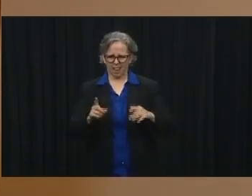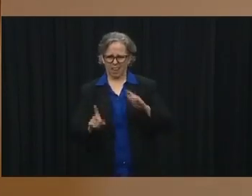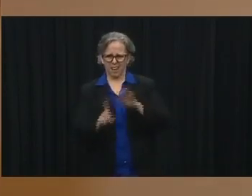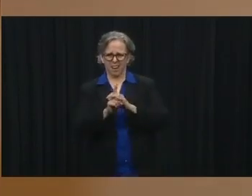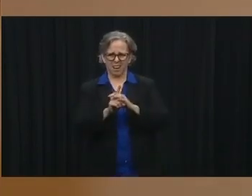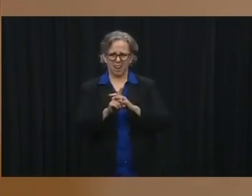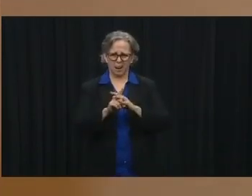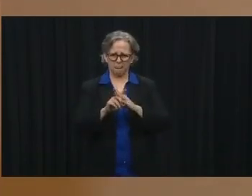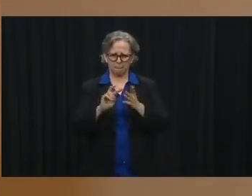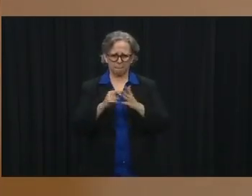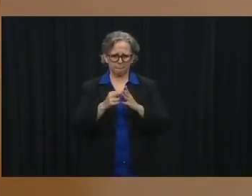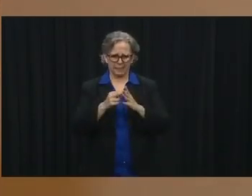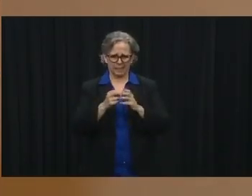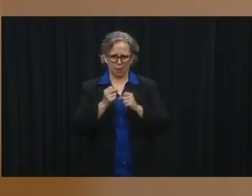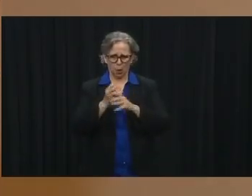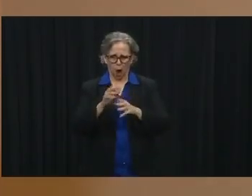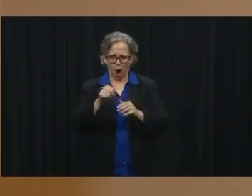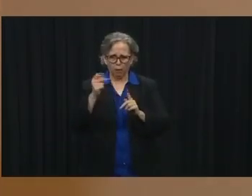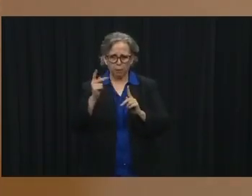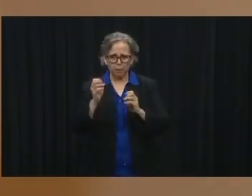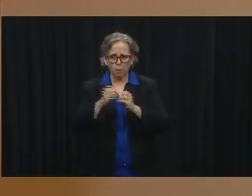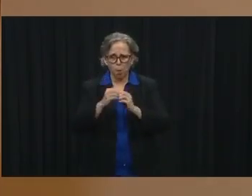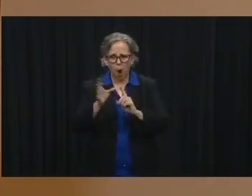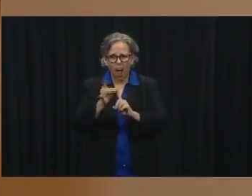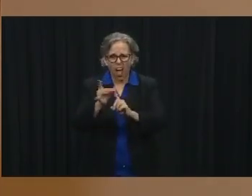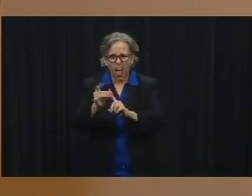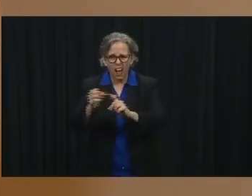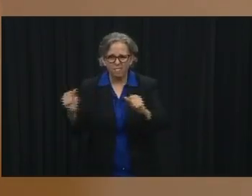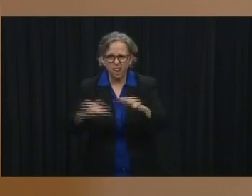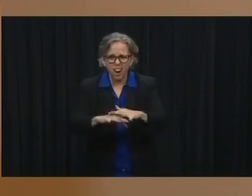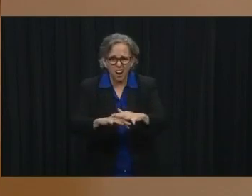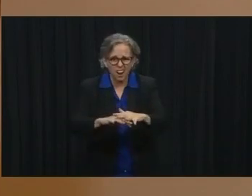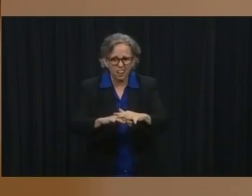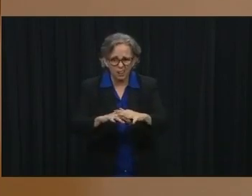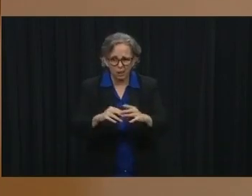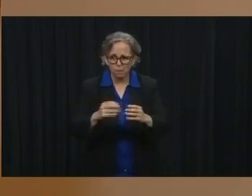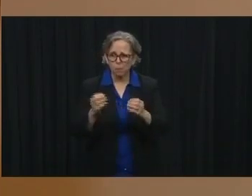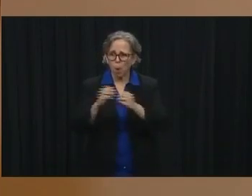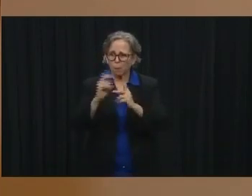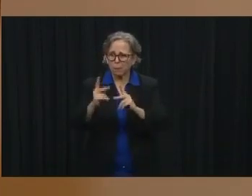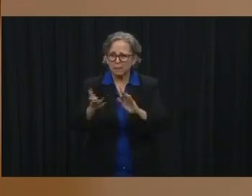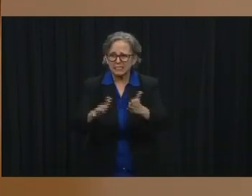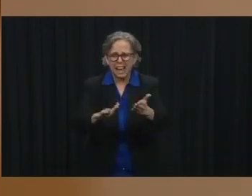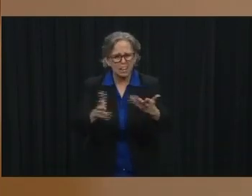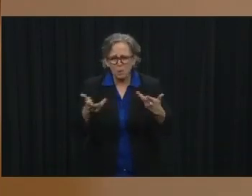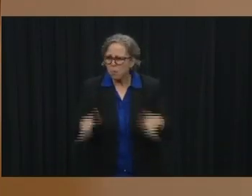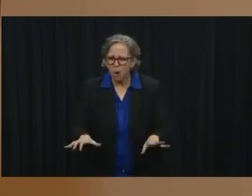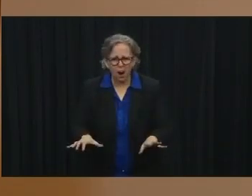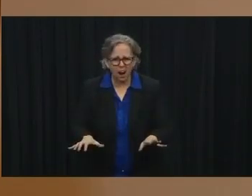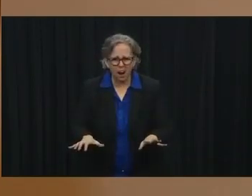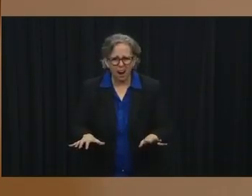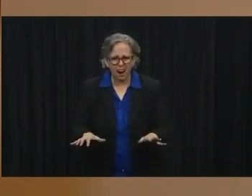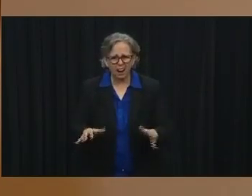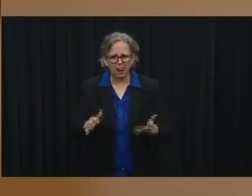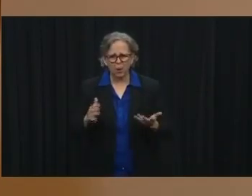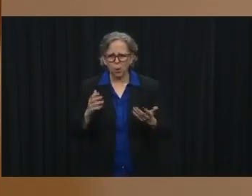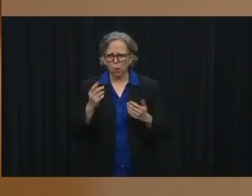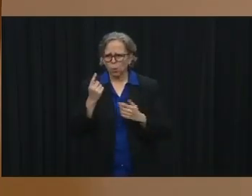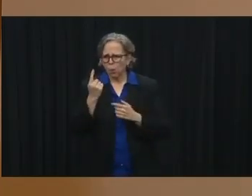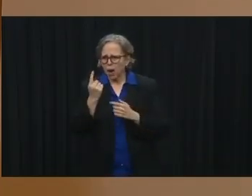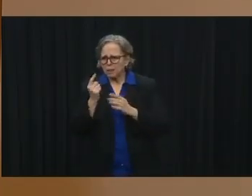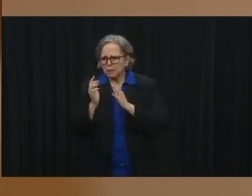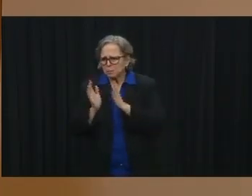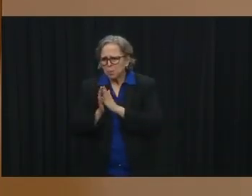or have somebody die. And we talk through how a small amount of our family that's healthy could talk and be together that